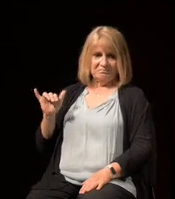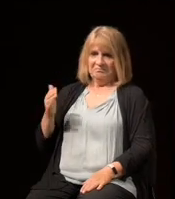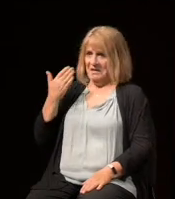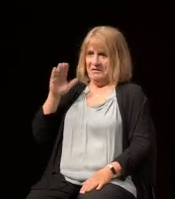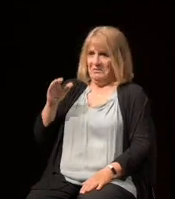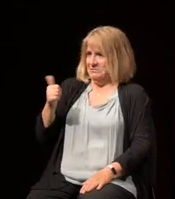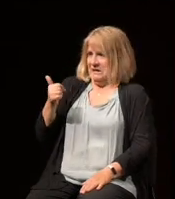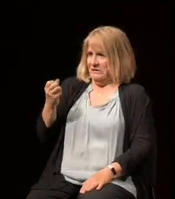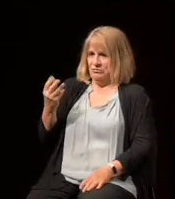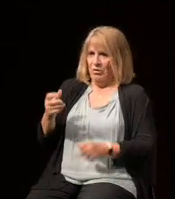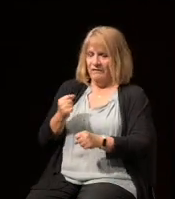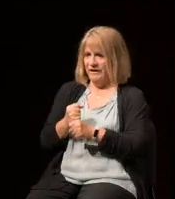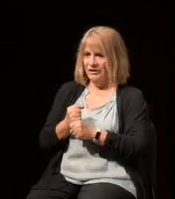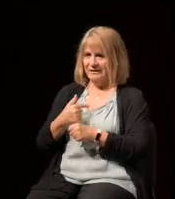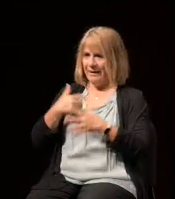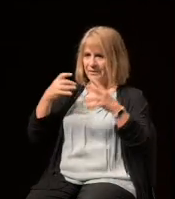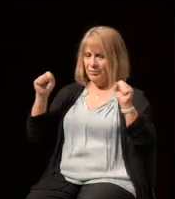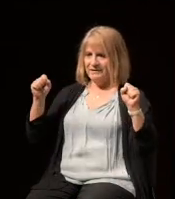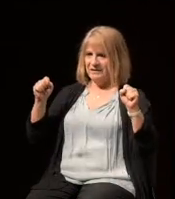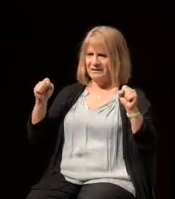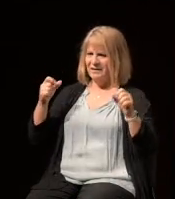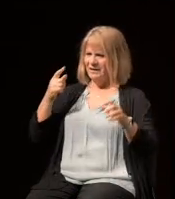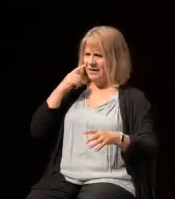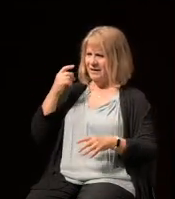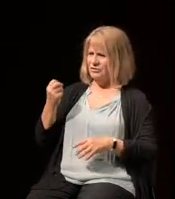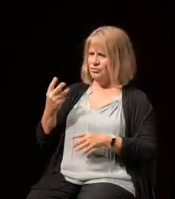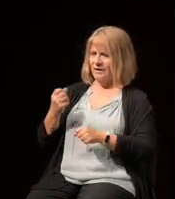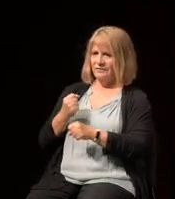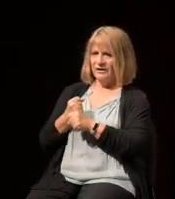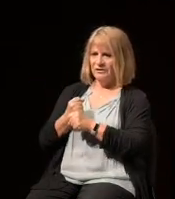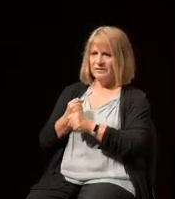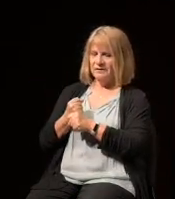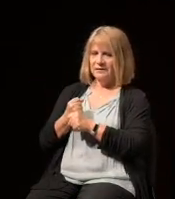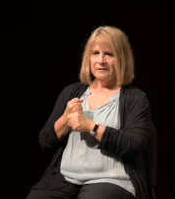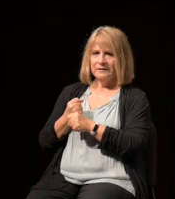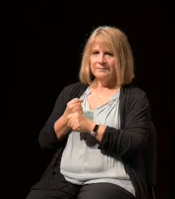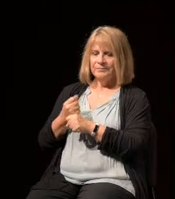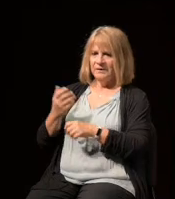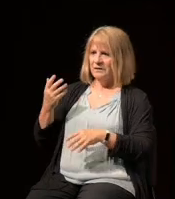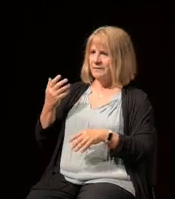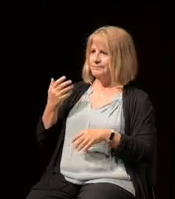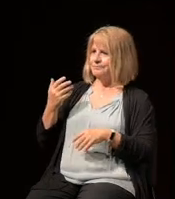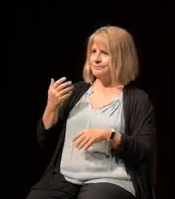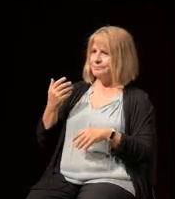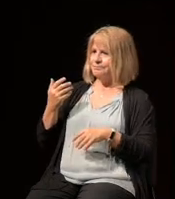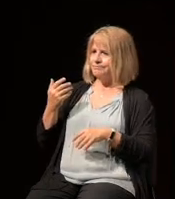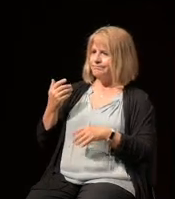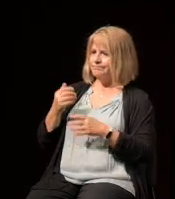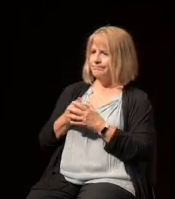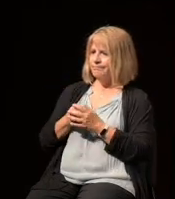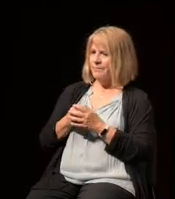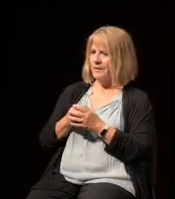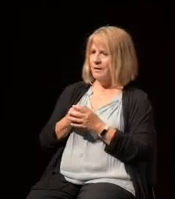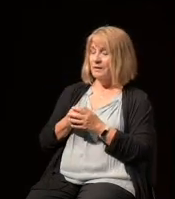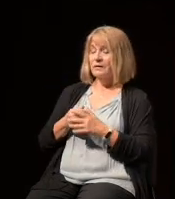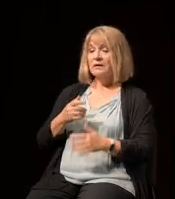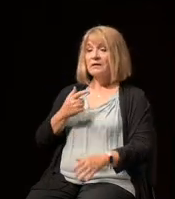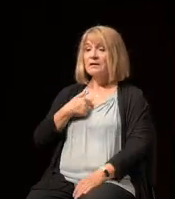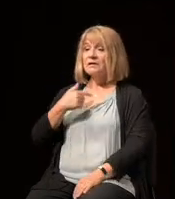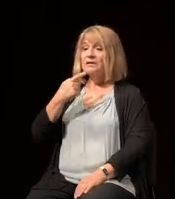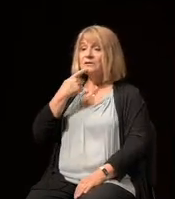10, 12 years. At least 12 years because I was a CIO for 10 or 12 years, 10, 11 years. So I